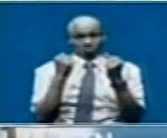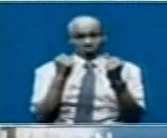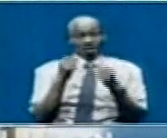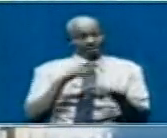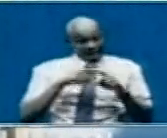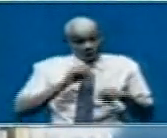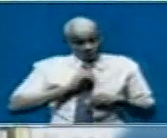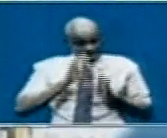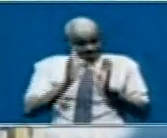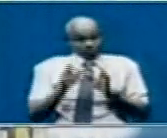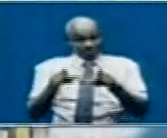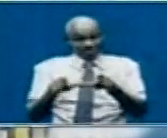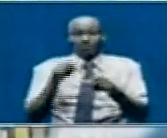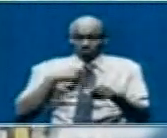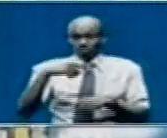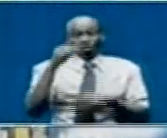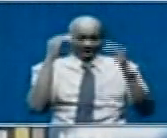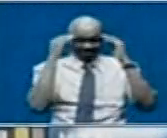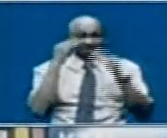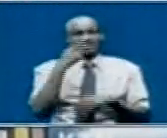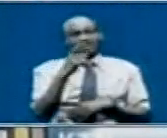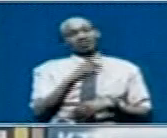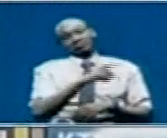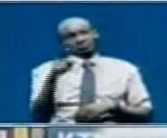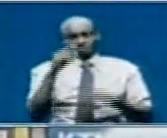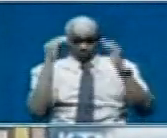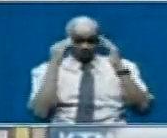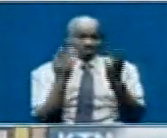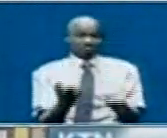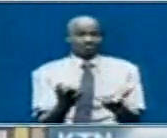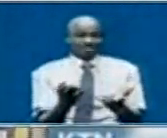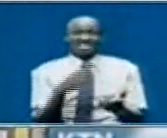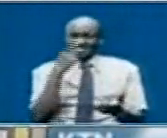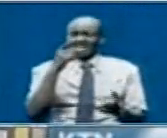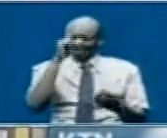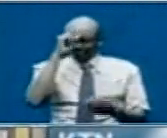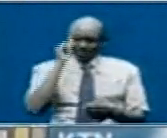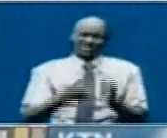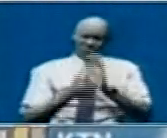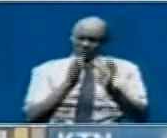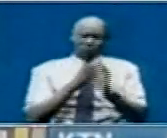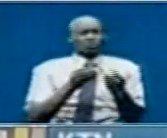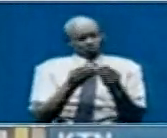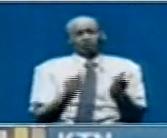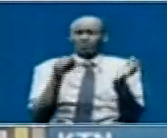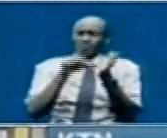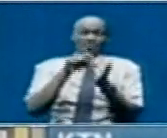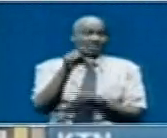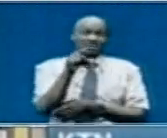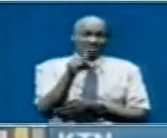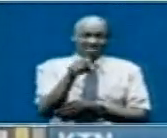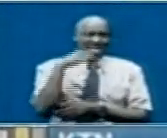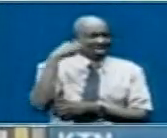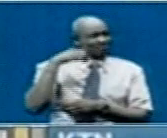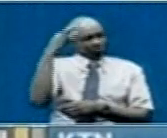And the owner can sue government. They want the government to move fast and address the anomalies in the land sector to avert lawlessness in